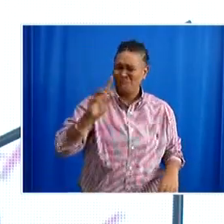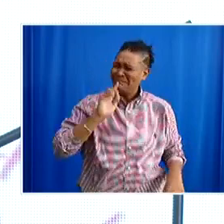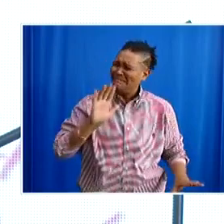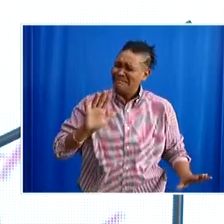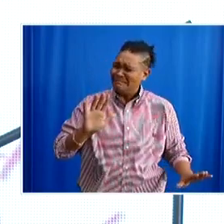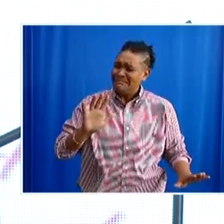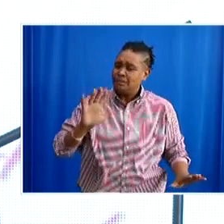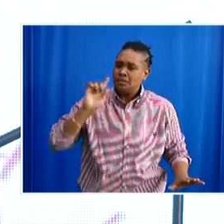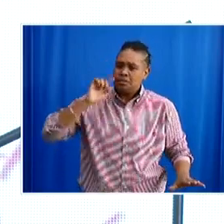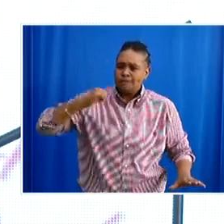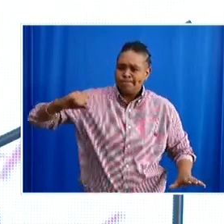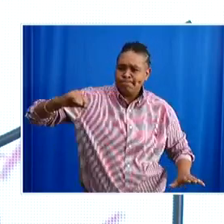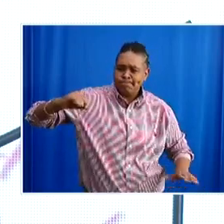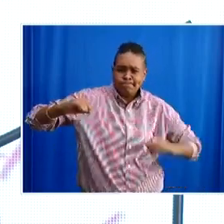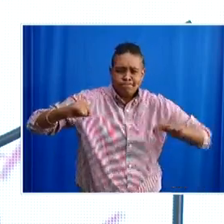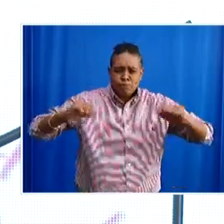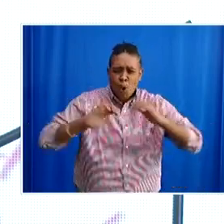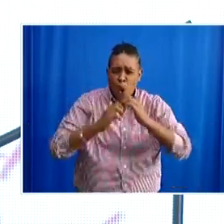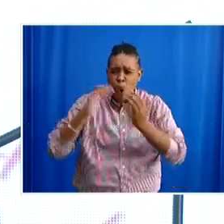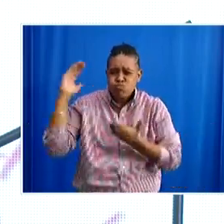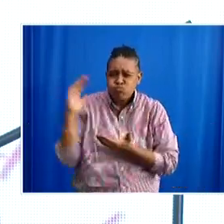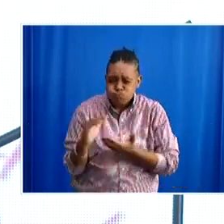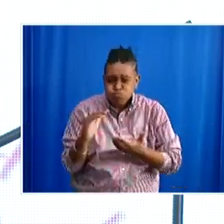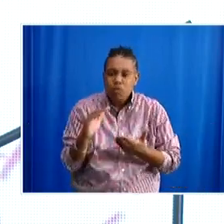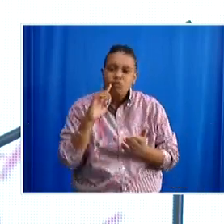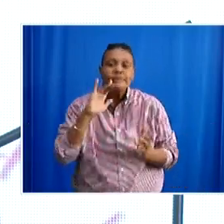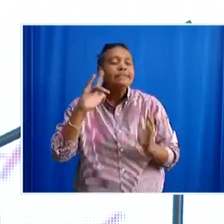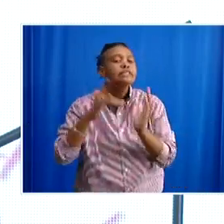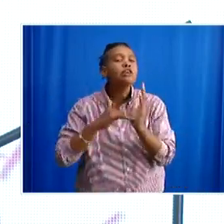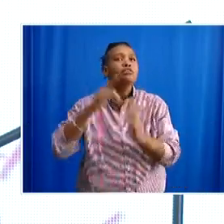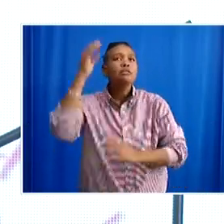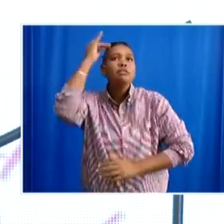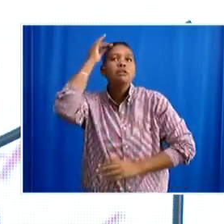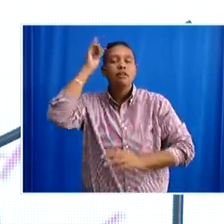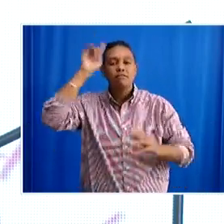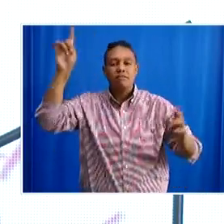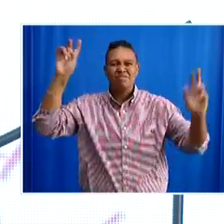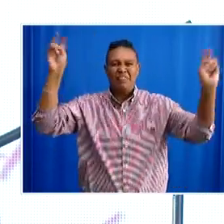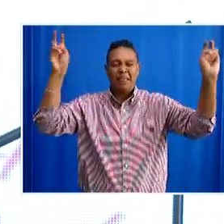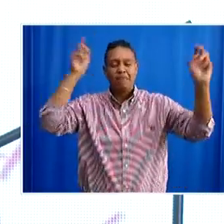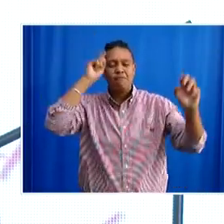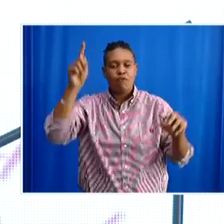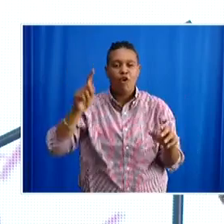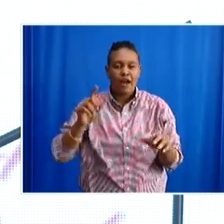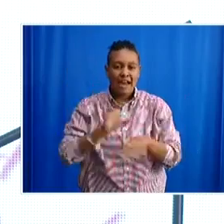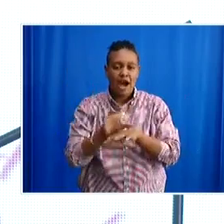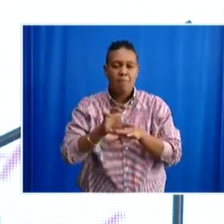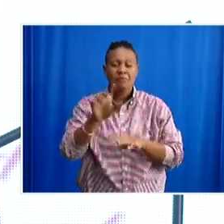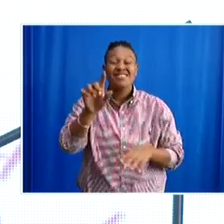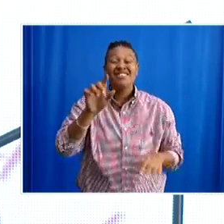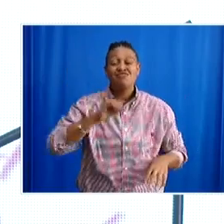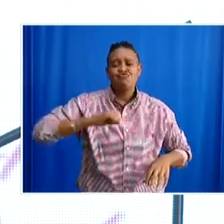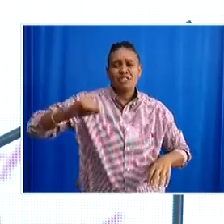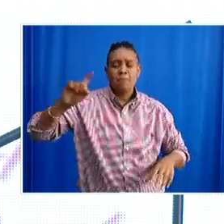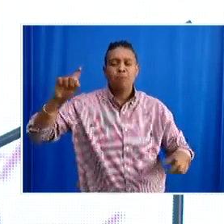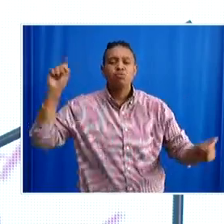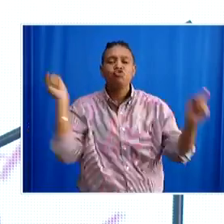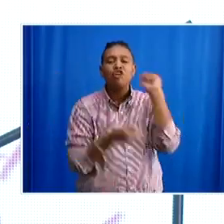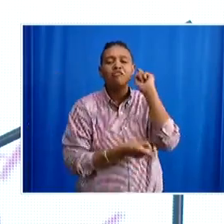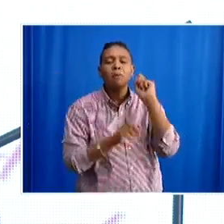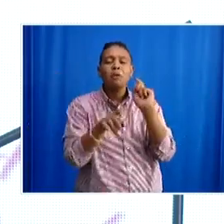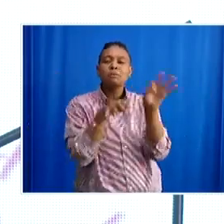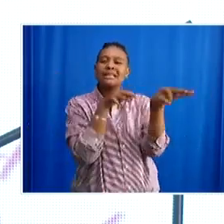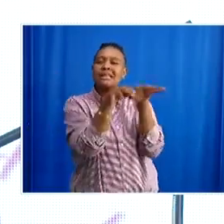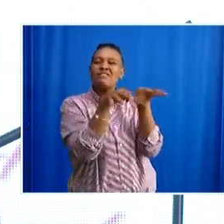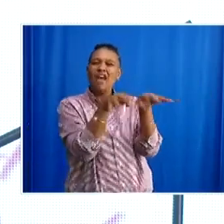central theme for the Caribbean. However, resilience must be transformational. We must be able to define it, and we must be able